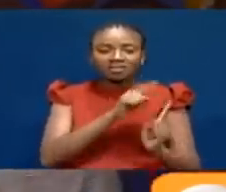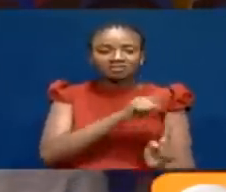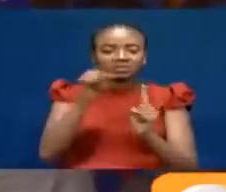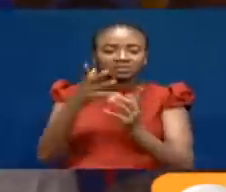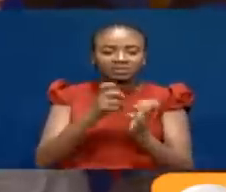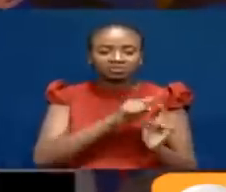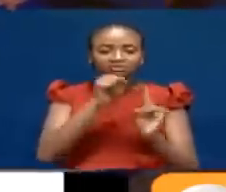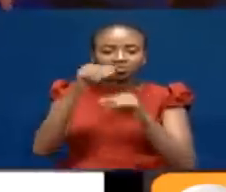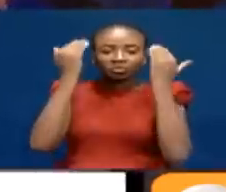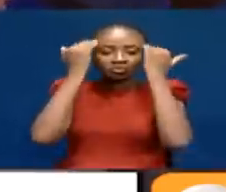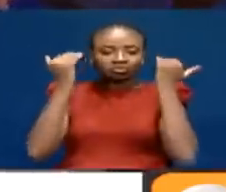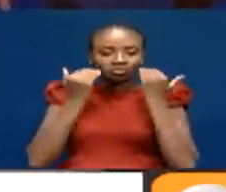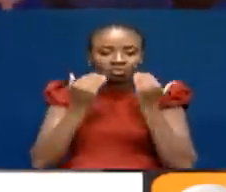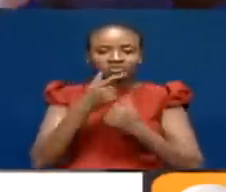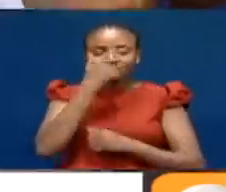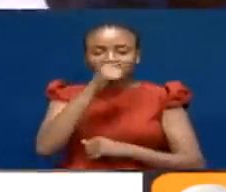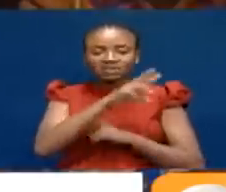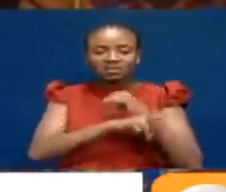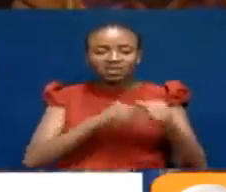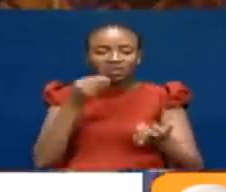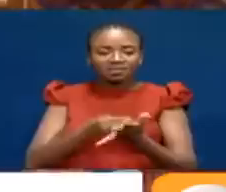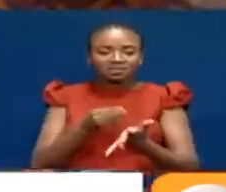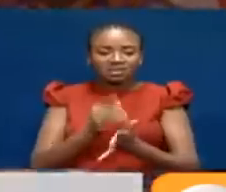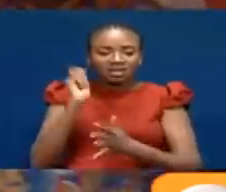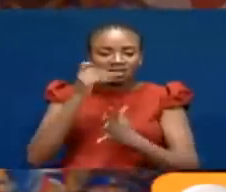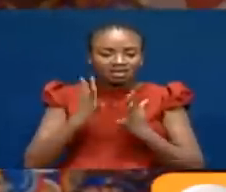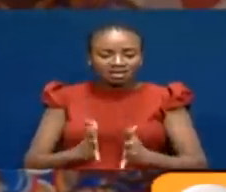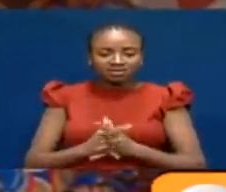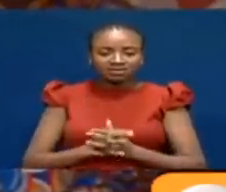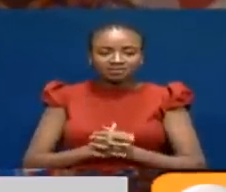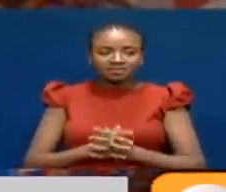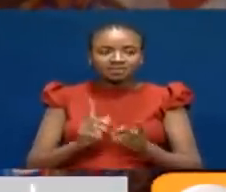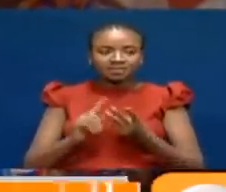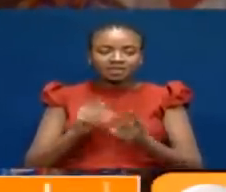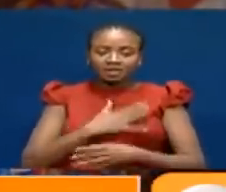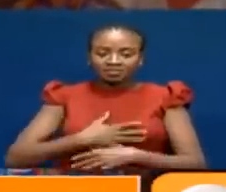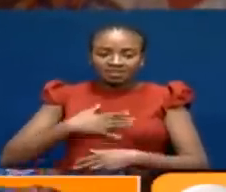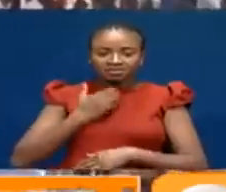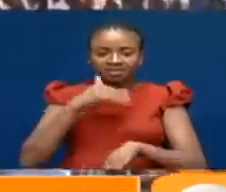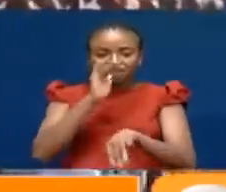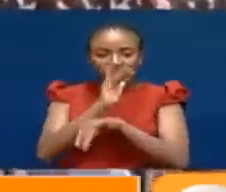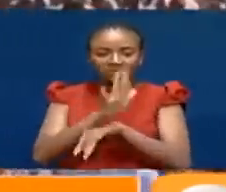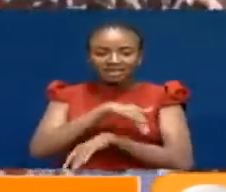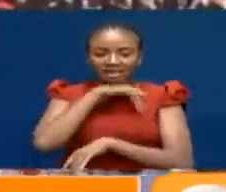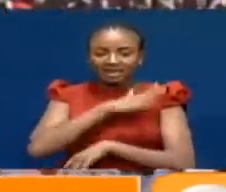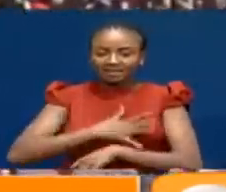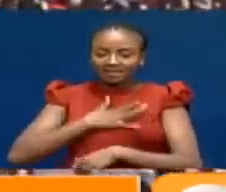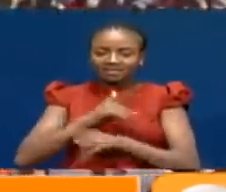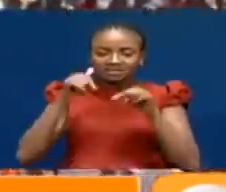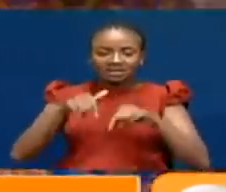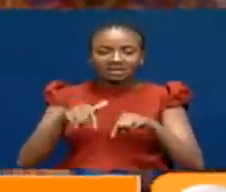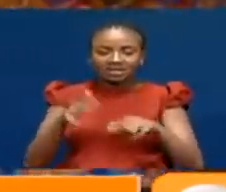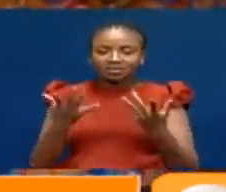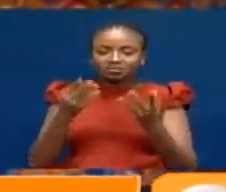siku ajibu mashtaka ya wizi ya pesa ya wananchi. Mimi namuomba. Naomba mheshimiwa Raila, leo